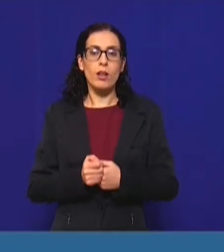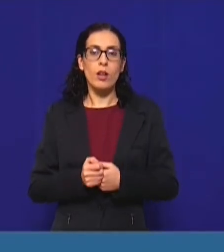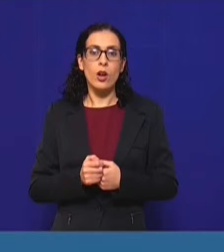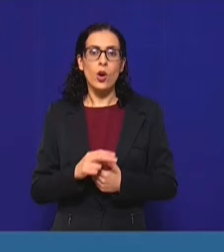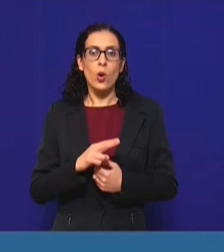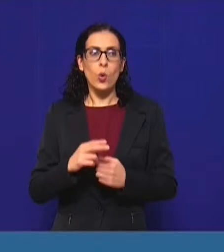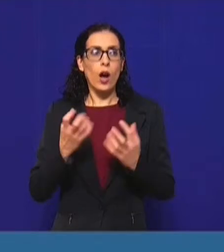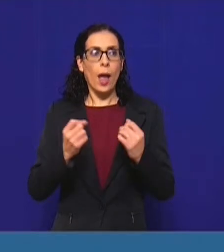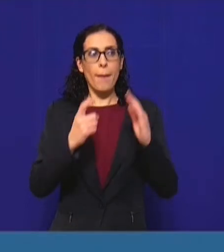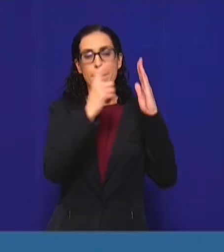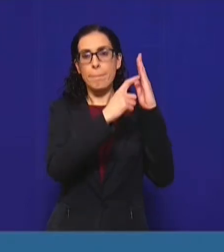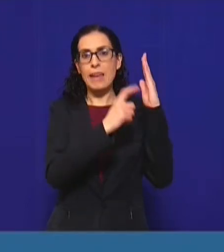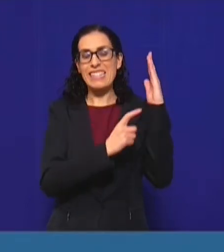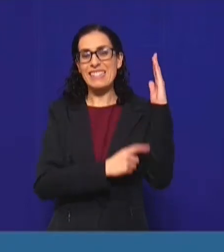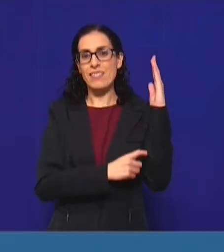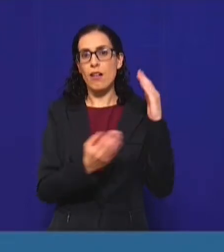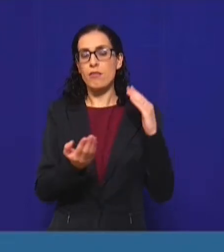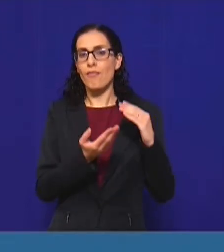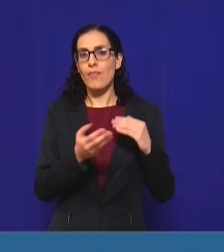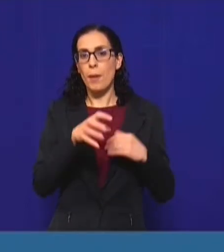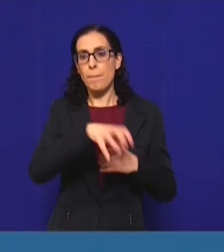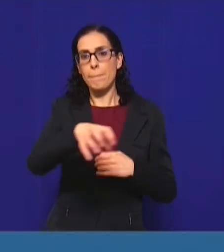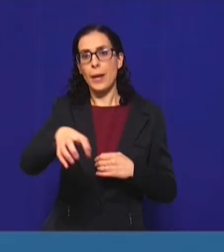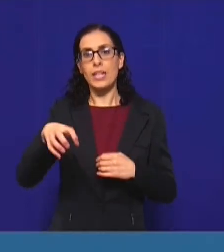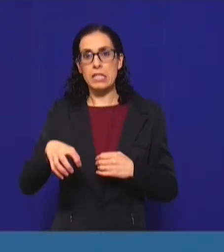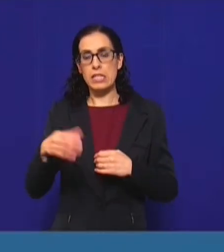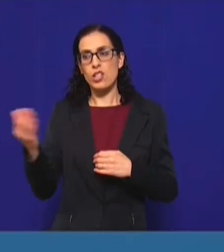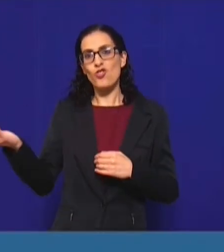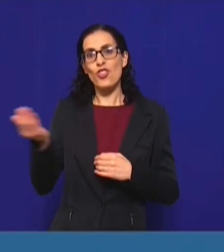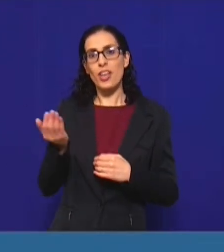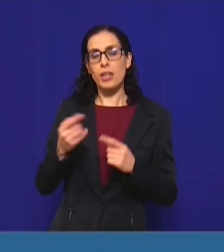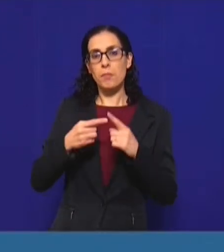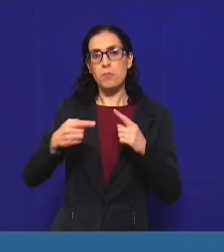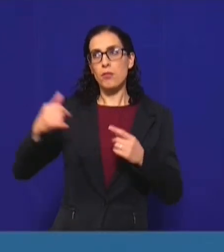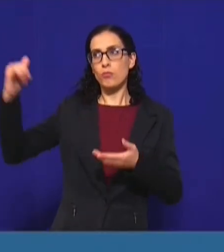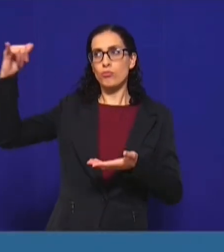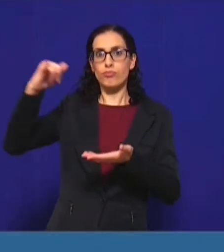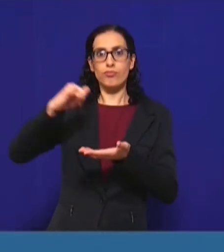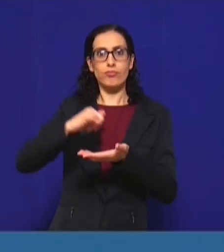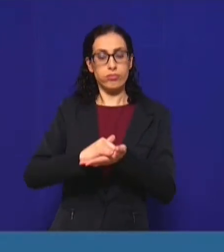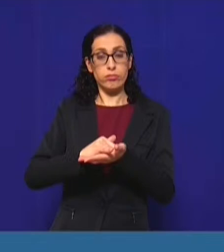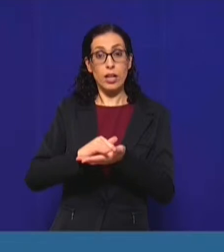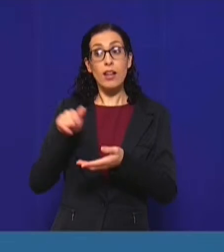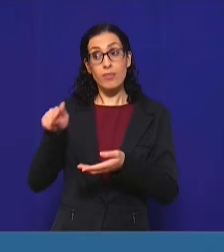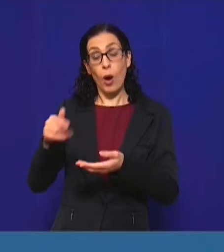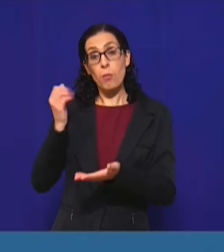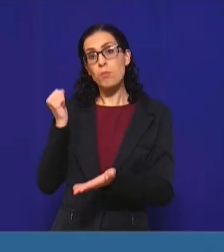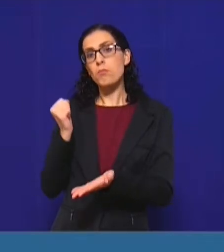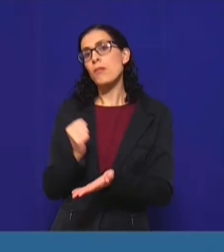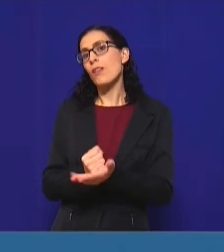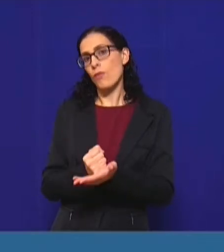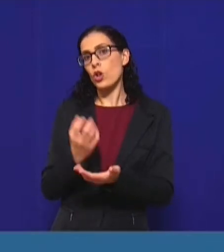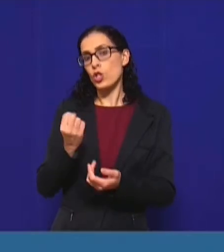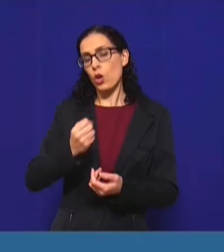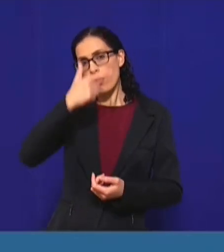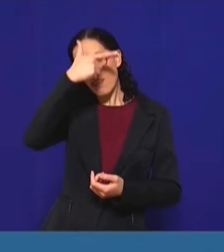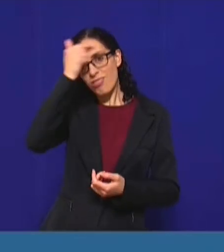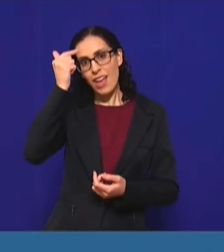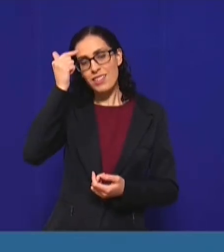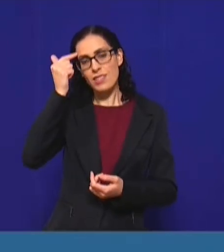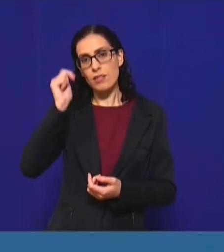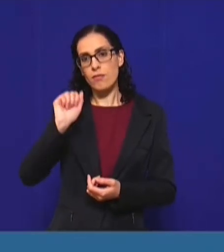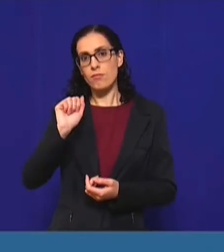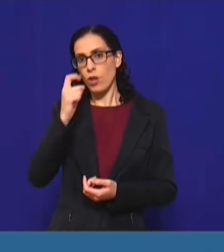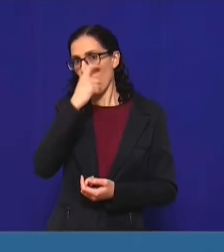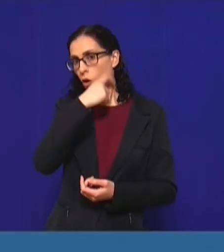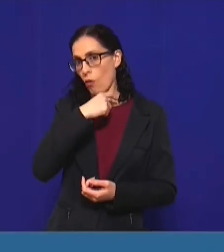il-lista ta' l-amber list fejn il-persuni ġej minn dawn il-pajjiżi jkunu qegħdin jittolbu li jkollna il-PCR test inkella jekk